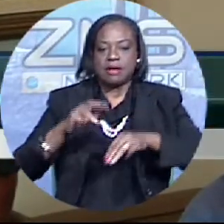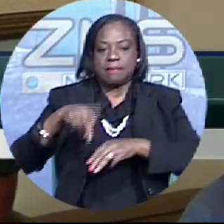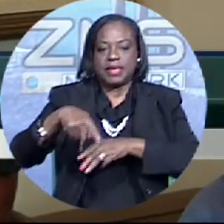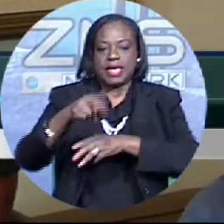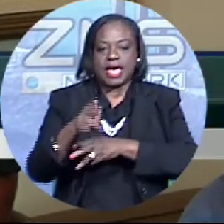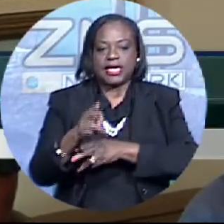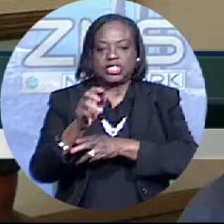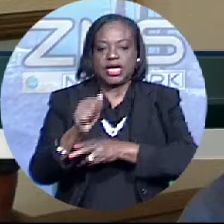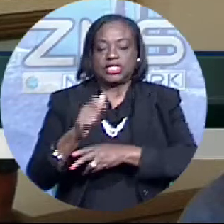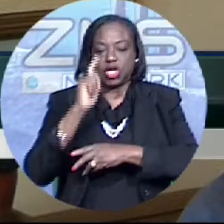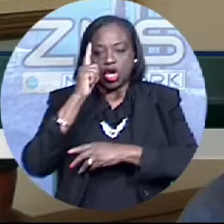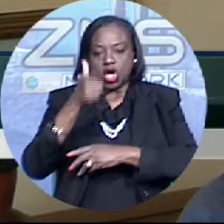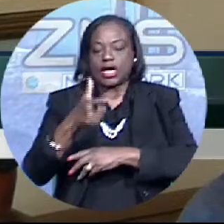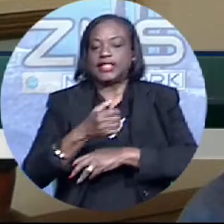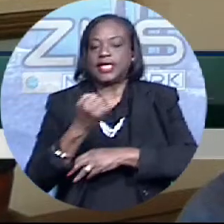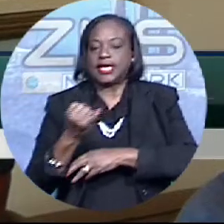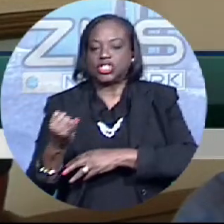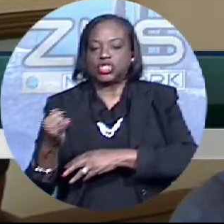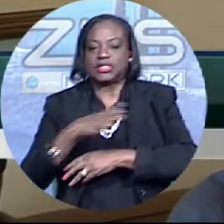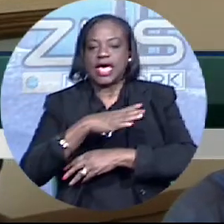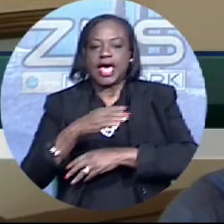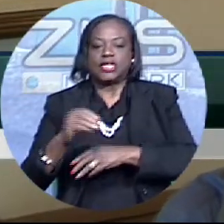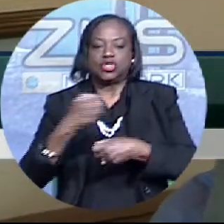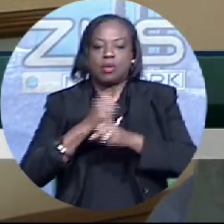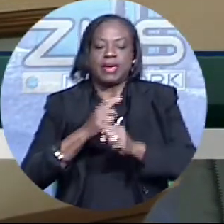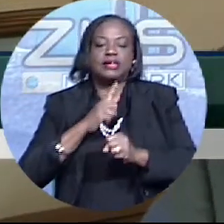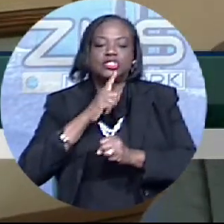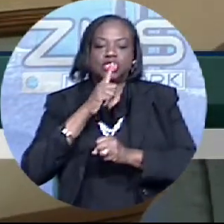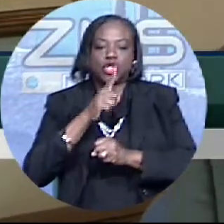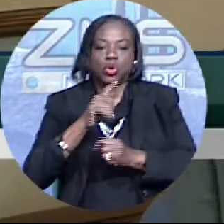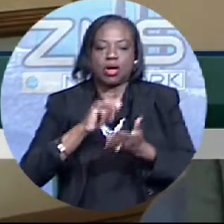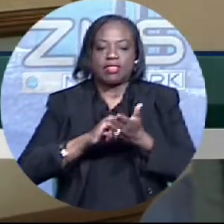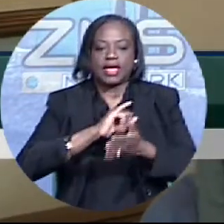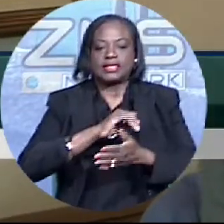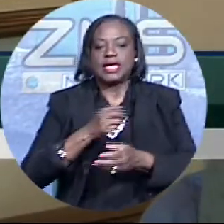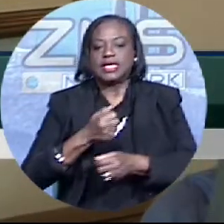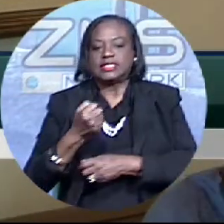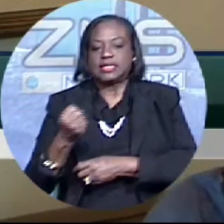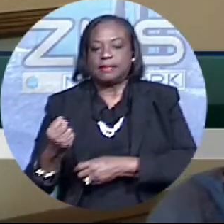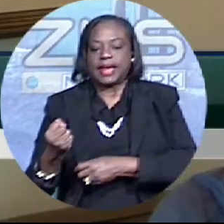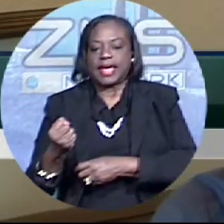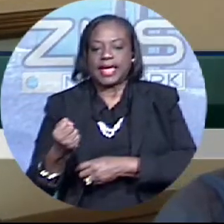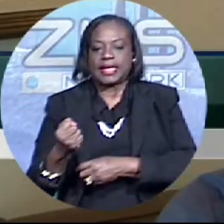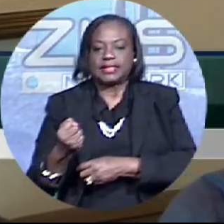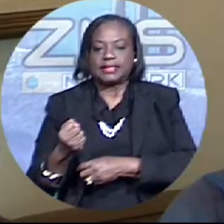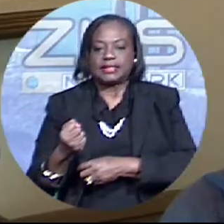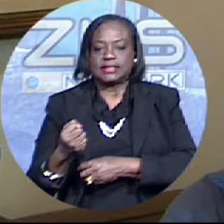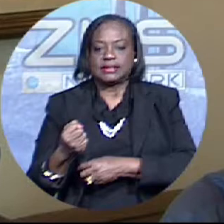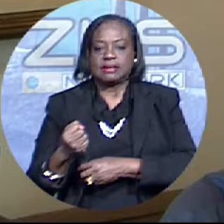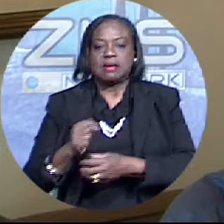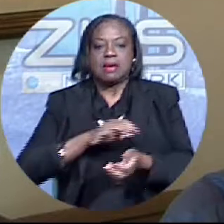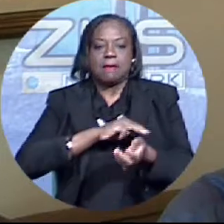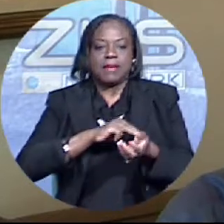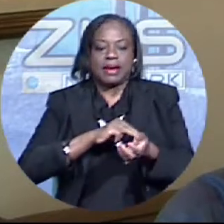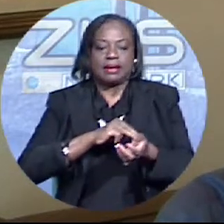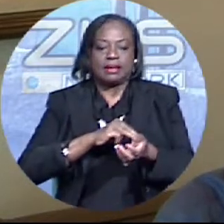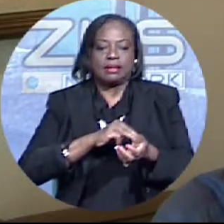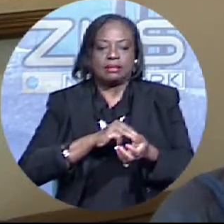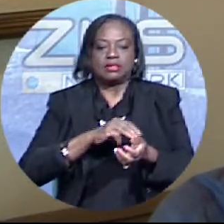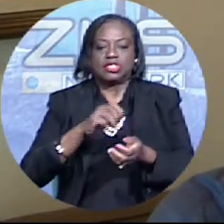those issues and to ensure that supplies, whether that is medical and